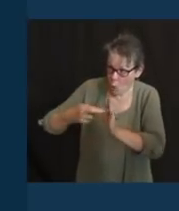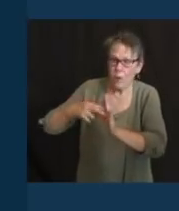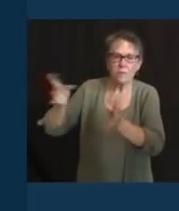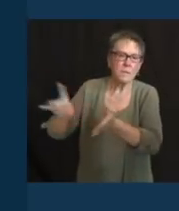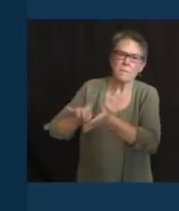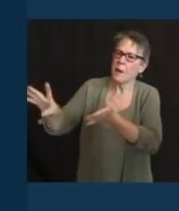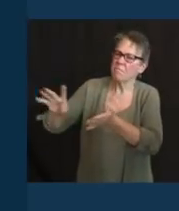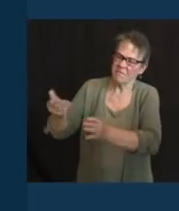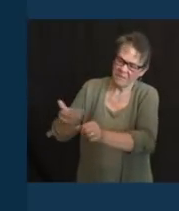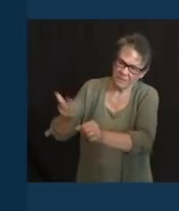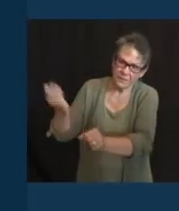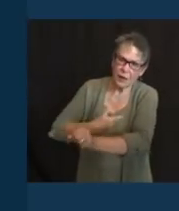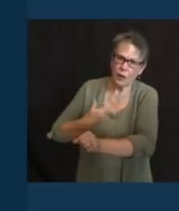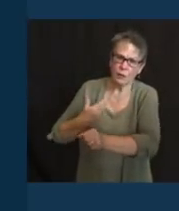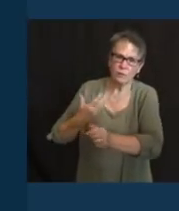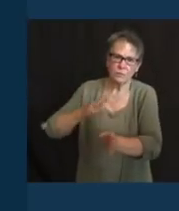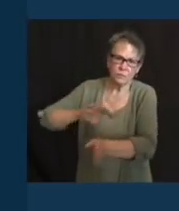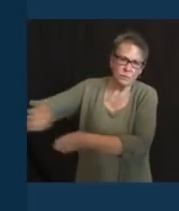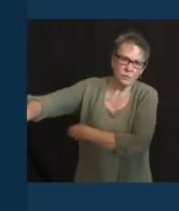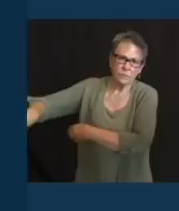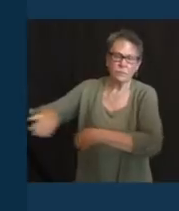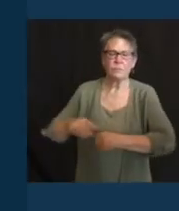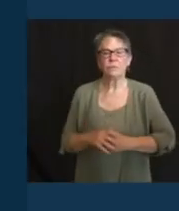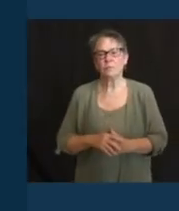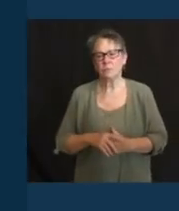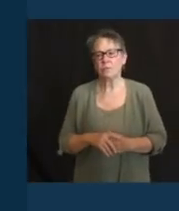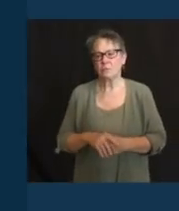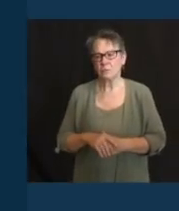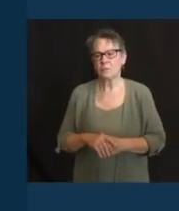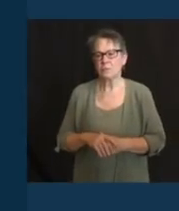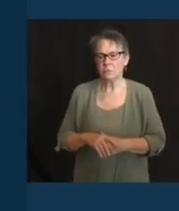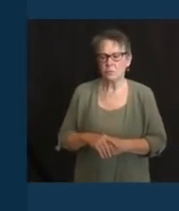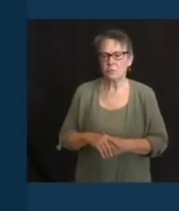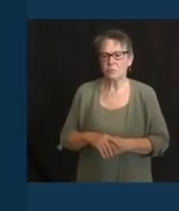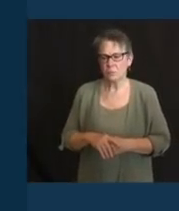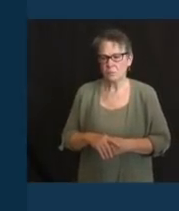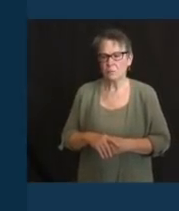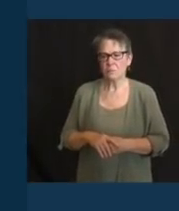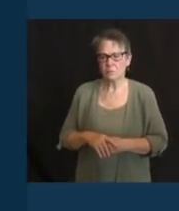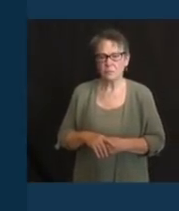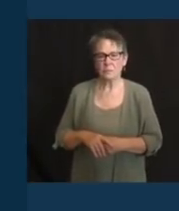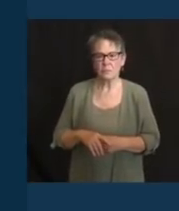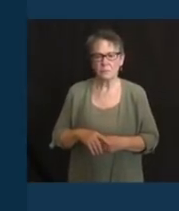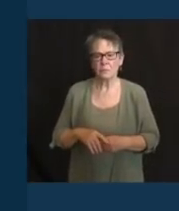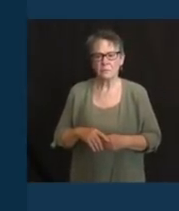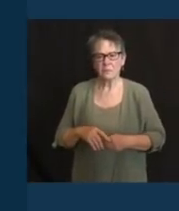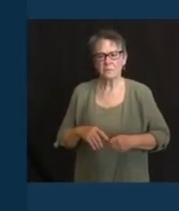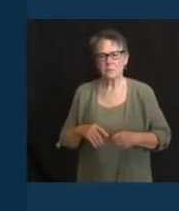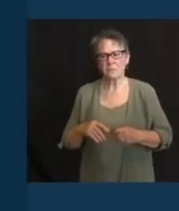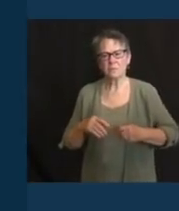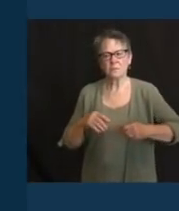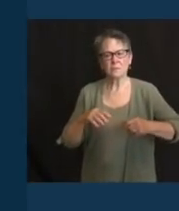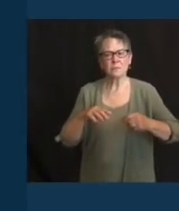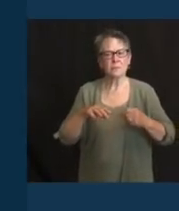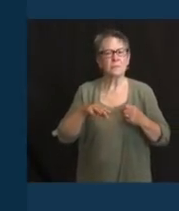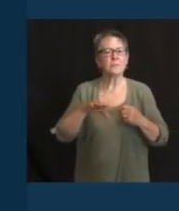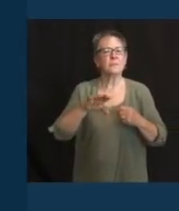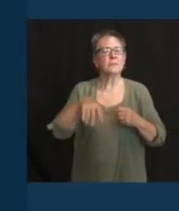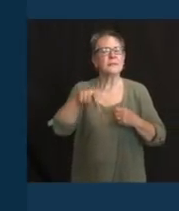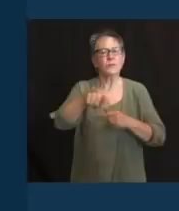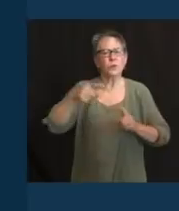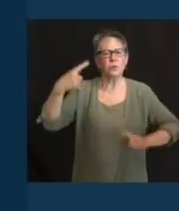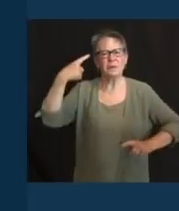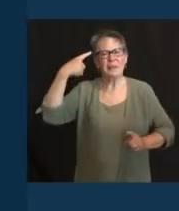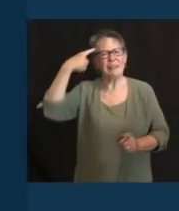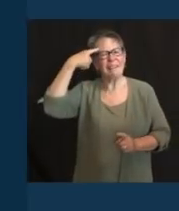will I know if a contact tracer is trying to get in touch with me? We are creating a broad public awareness